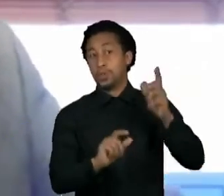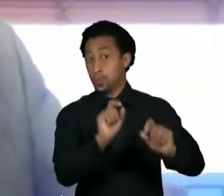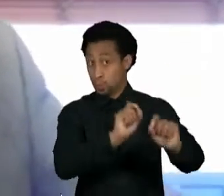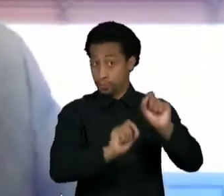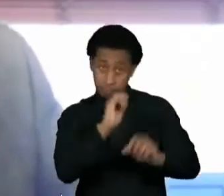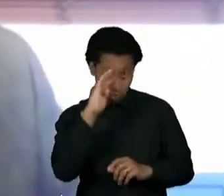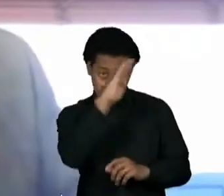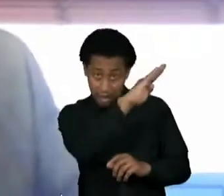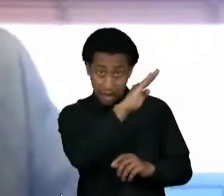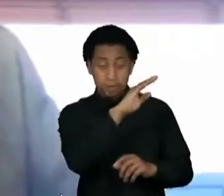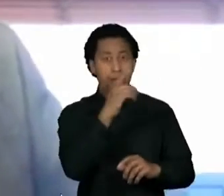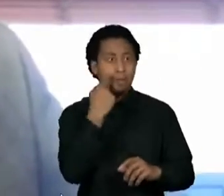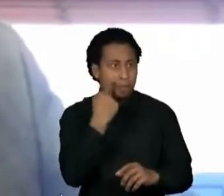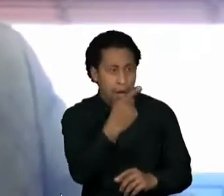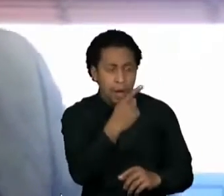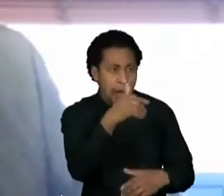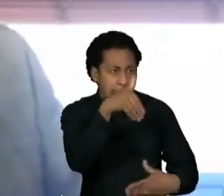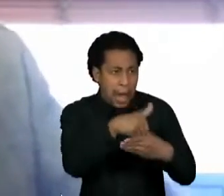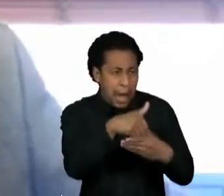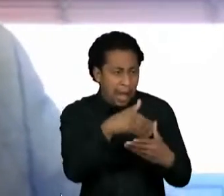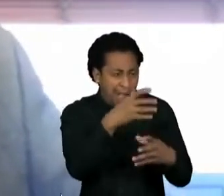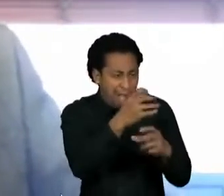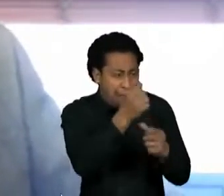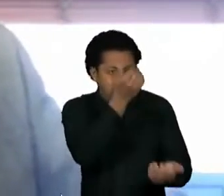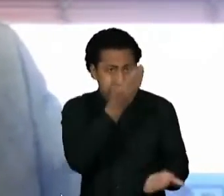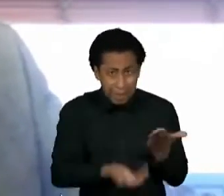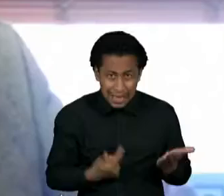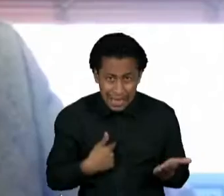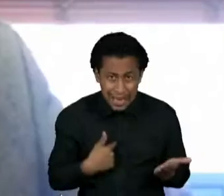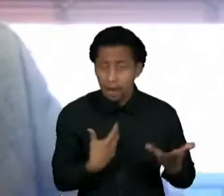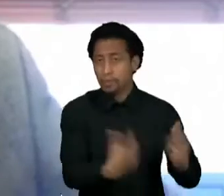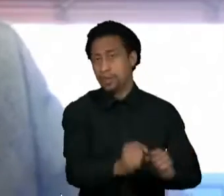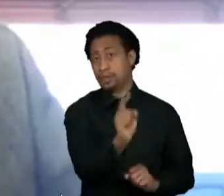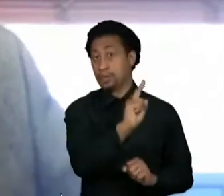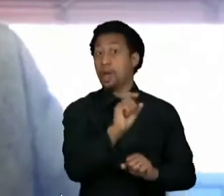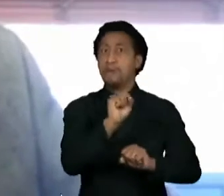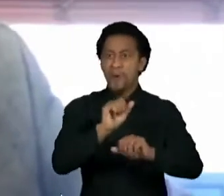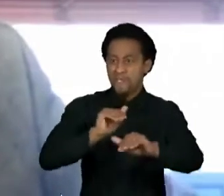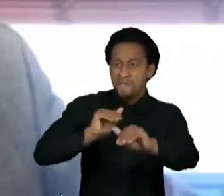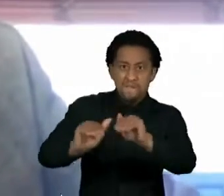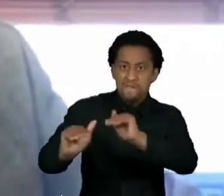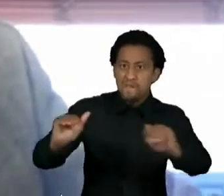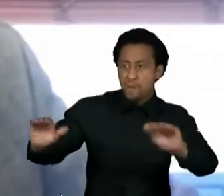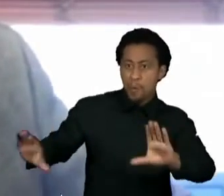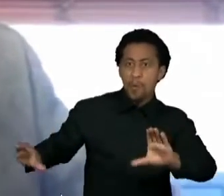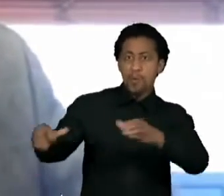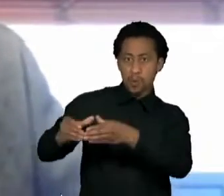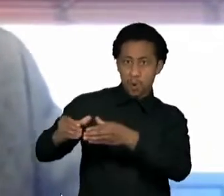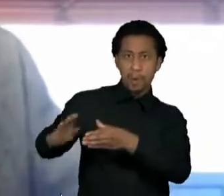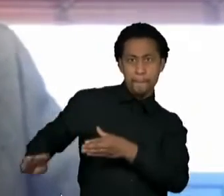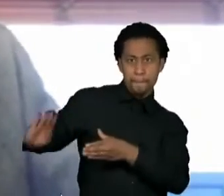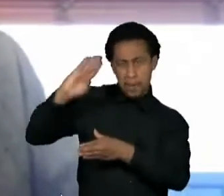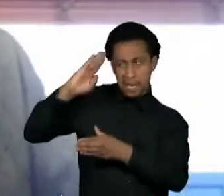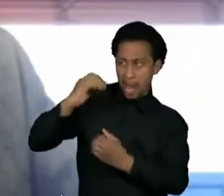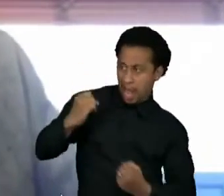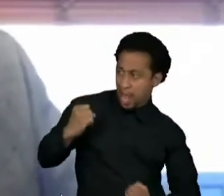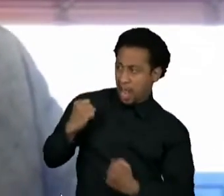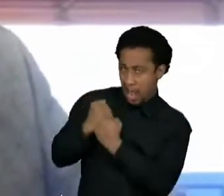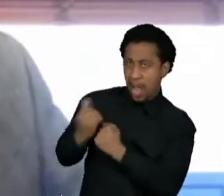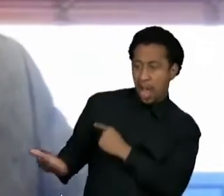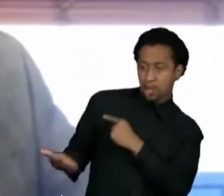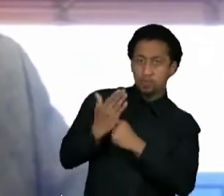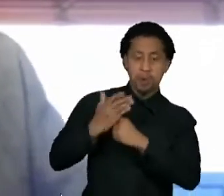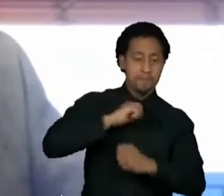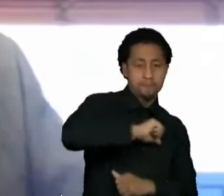results, creates a crisis, and perhaps with the help of the military is able to overturn the results and stay in office, at which